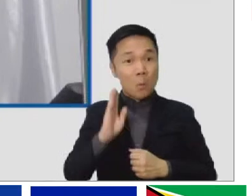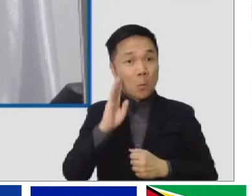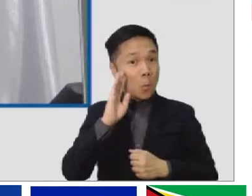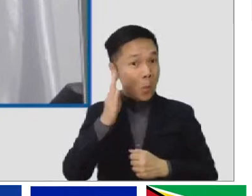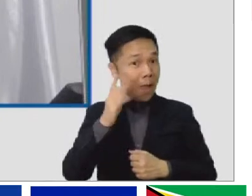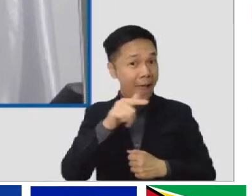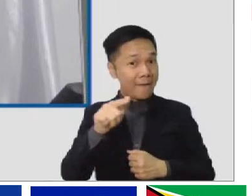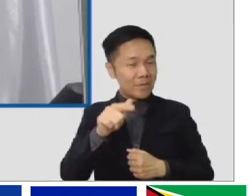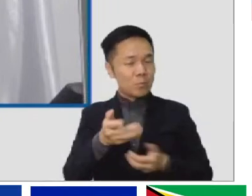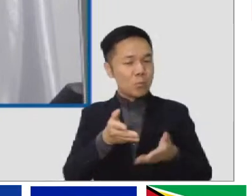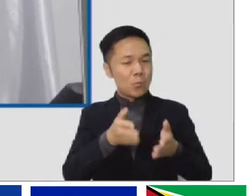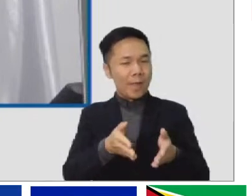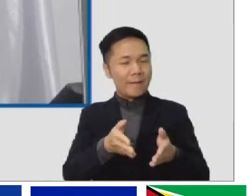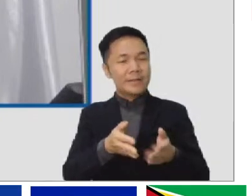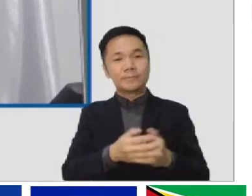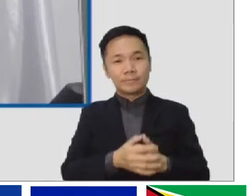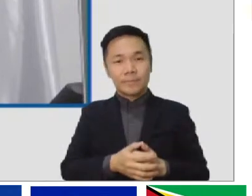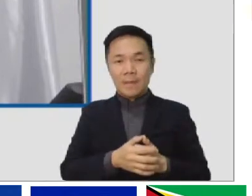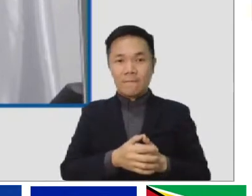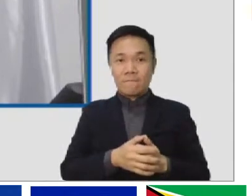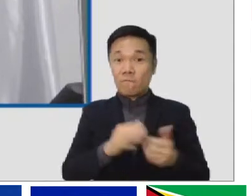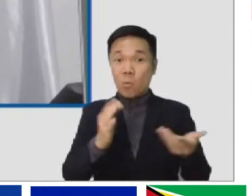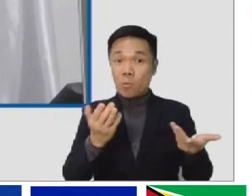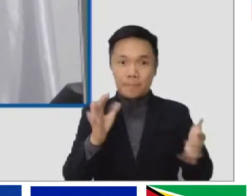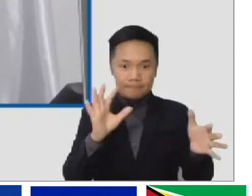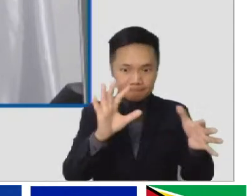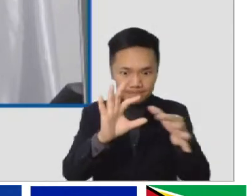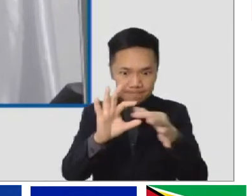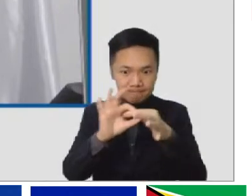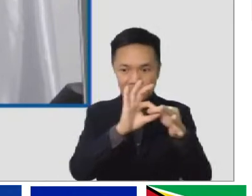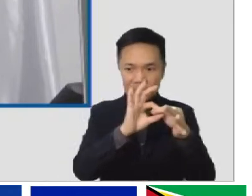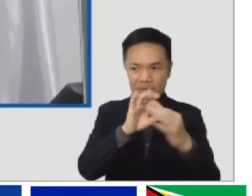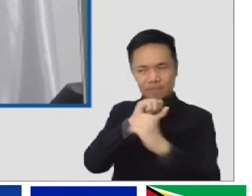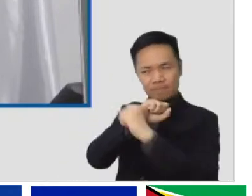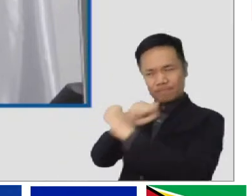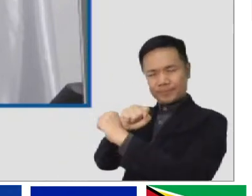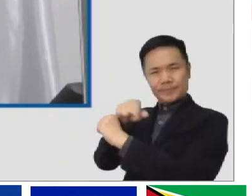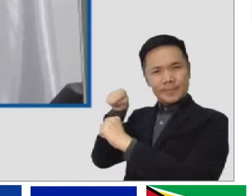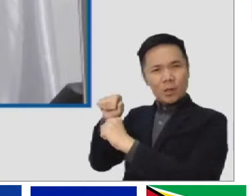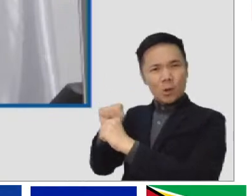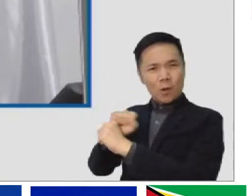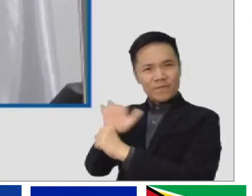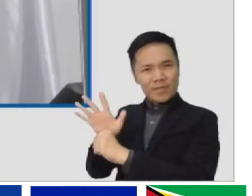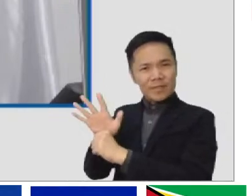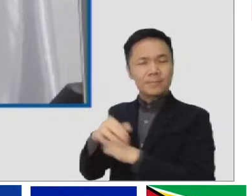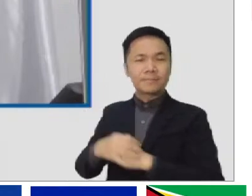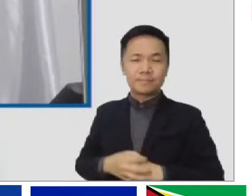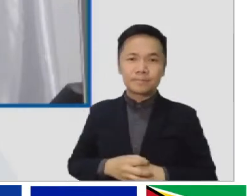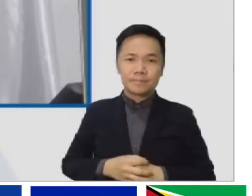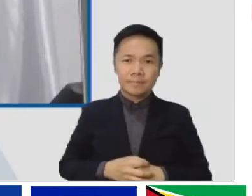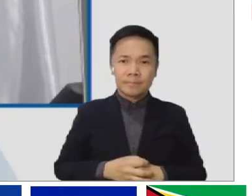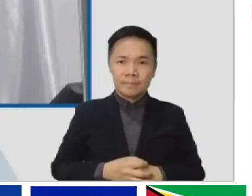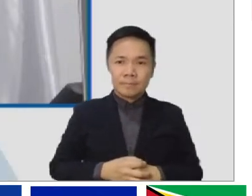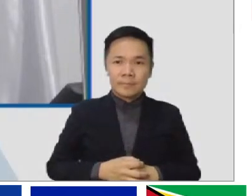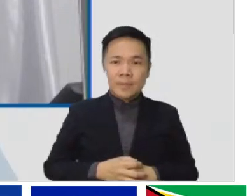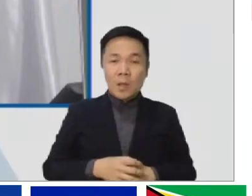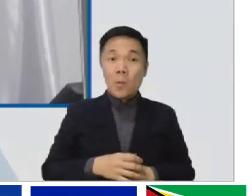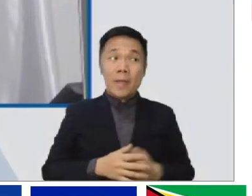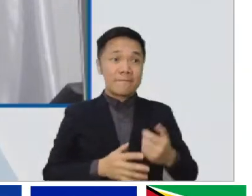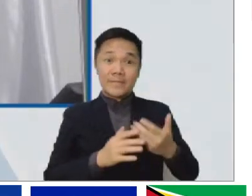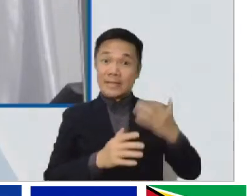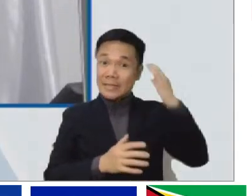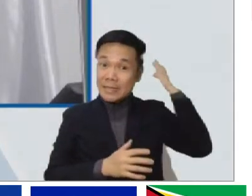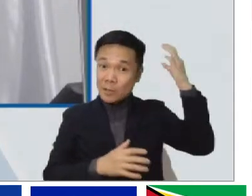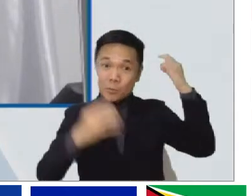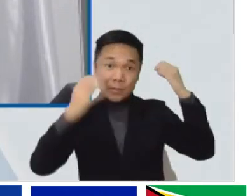be united against coronavirus. We adopted this through the different heads of states, and